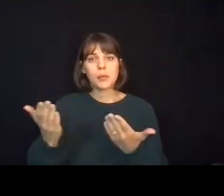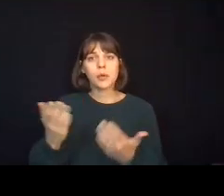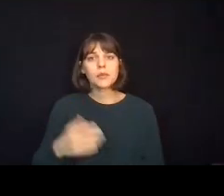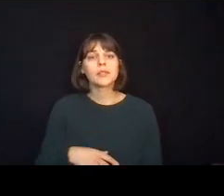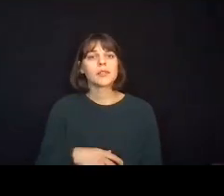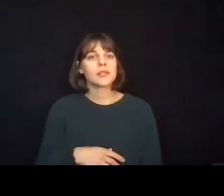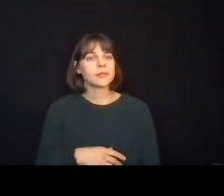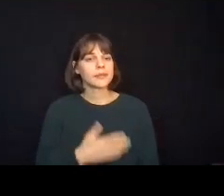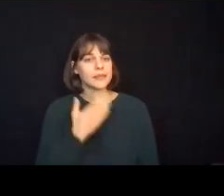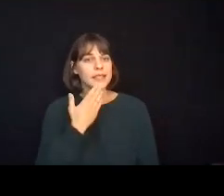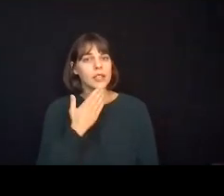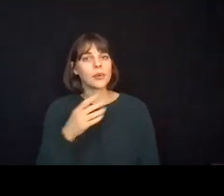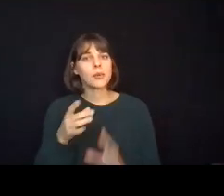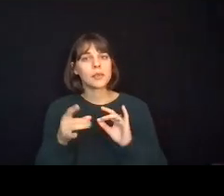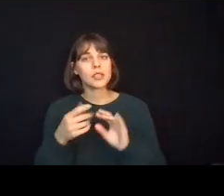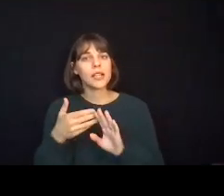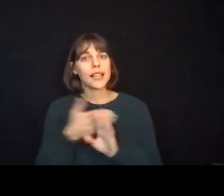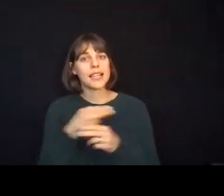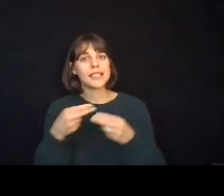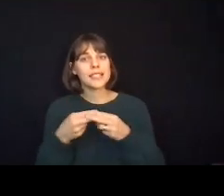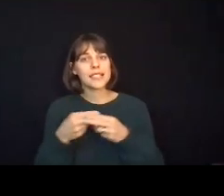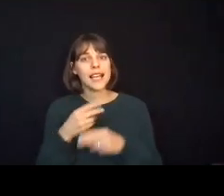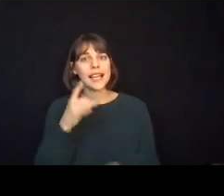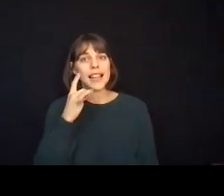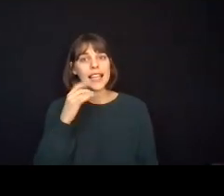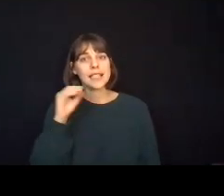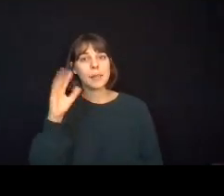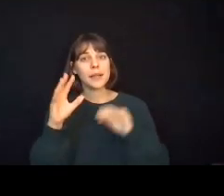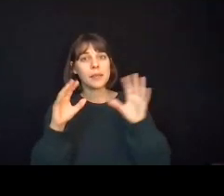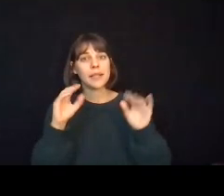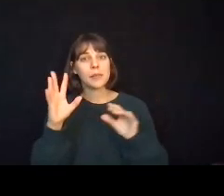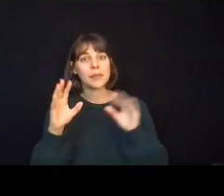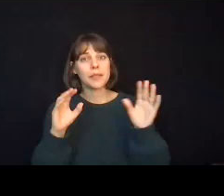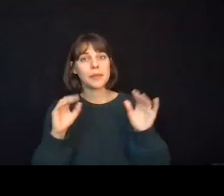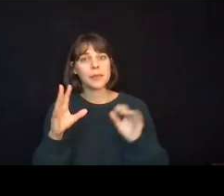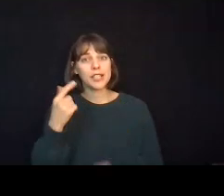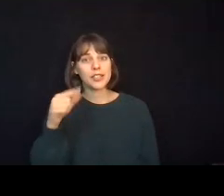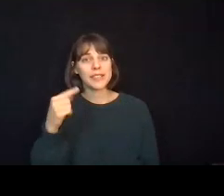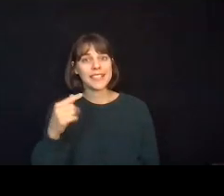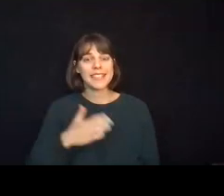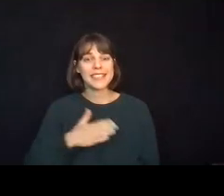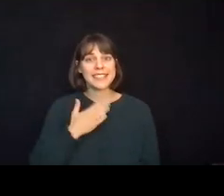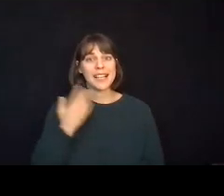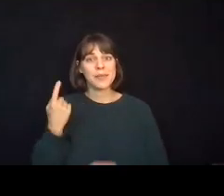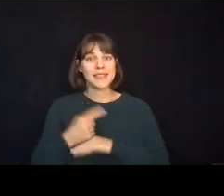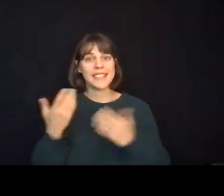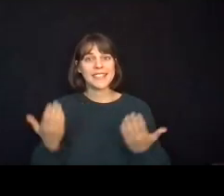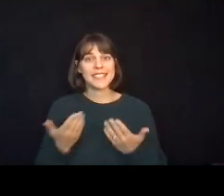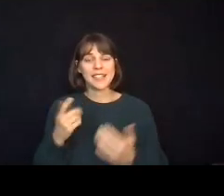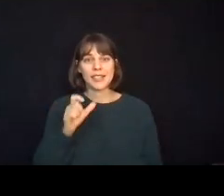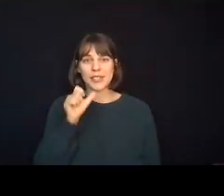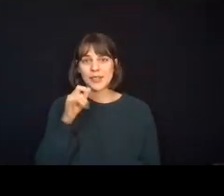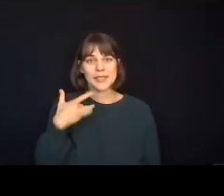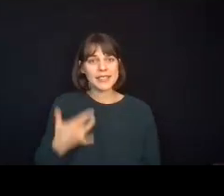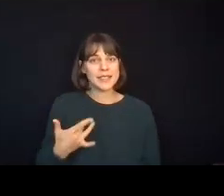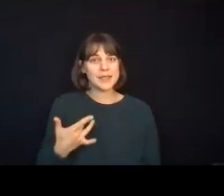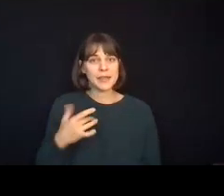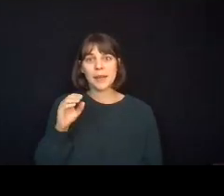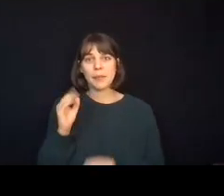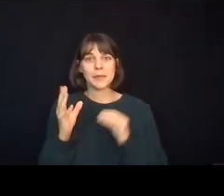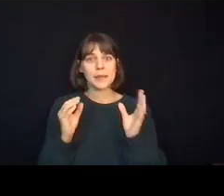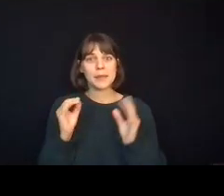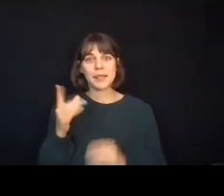I will note on that prior slide that the lights were all blinking green, and those are happy days here. They don't always all blink green, and sometimes we get orange and